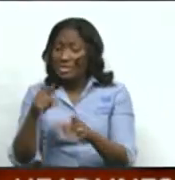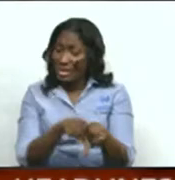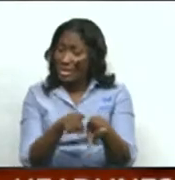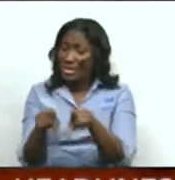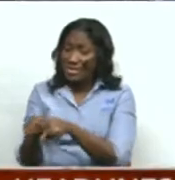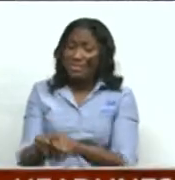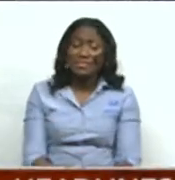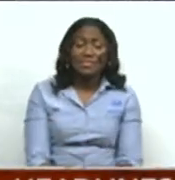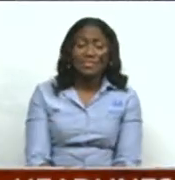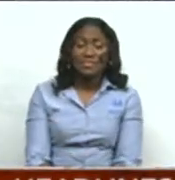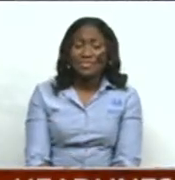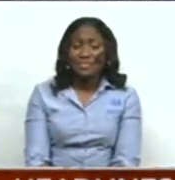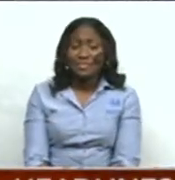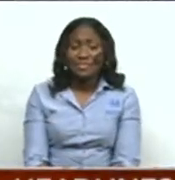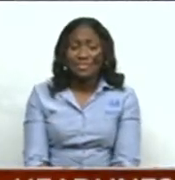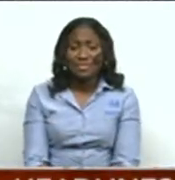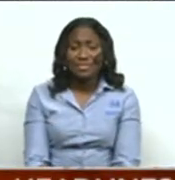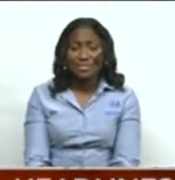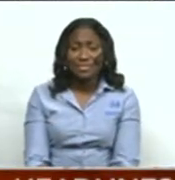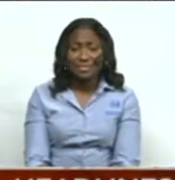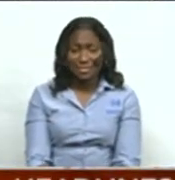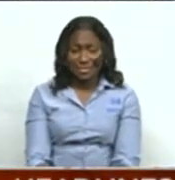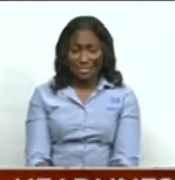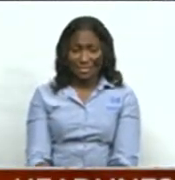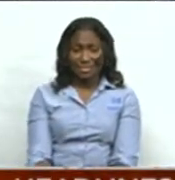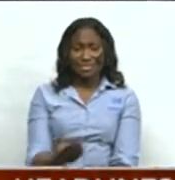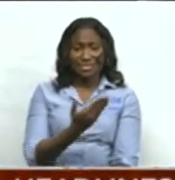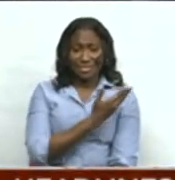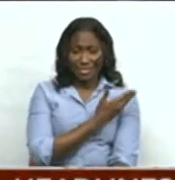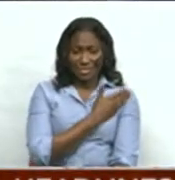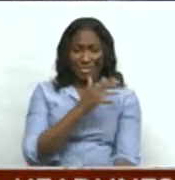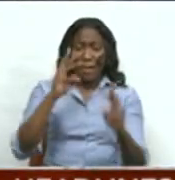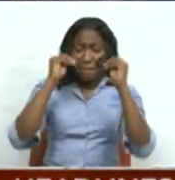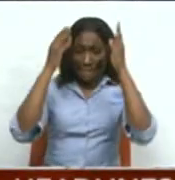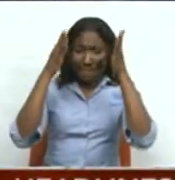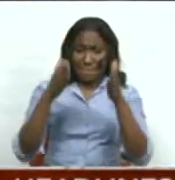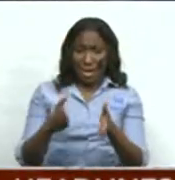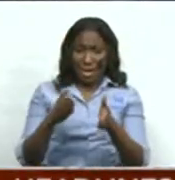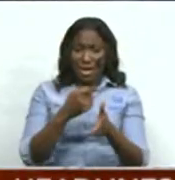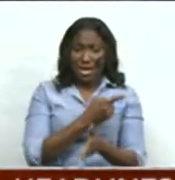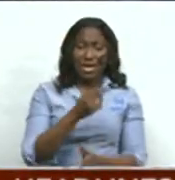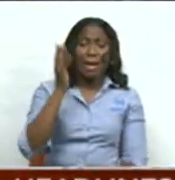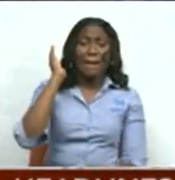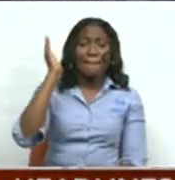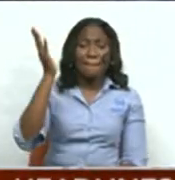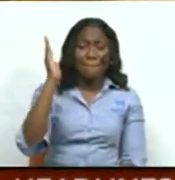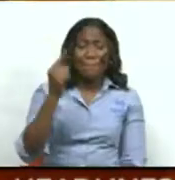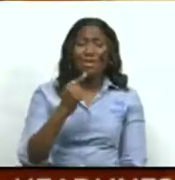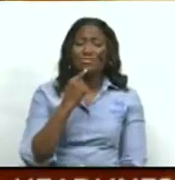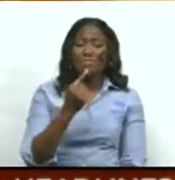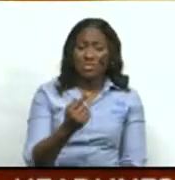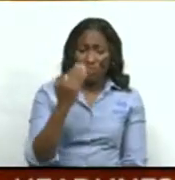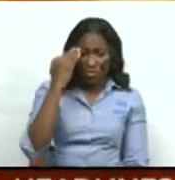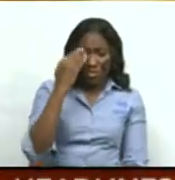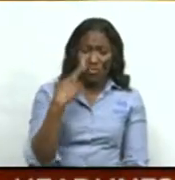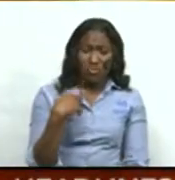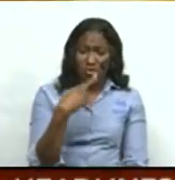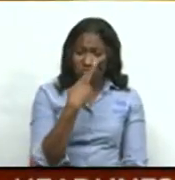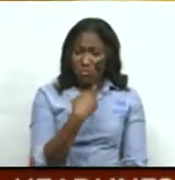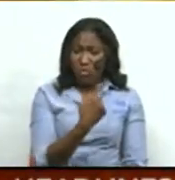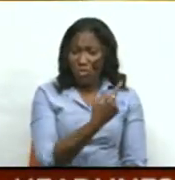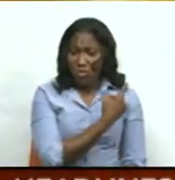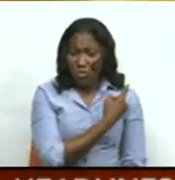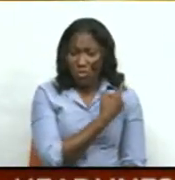taxes. On the heels of the health minister's public condemnation of fast food restaurants and soft drink